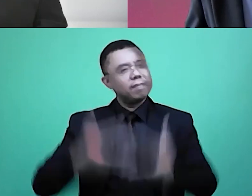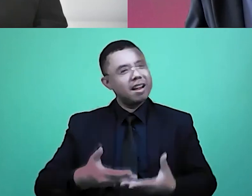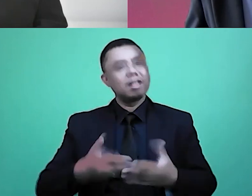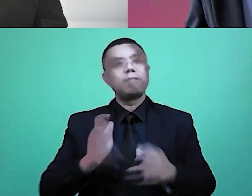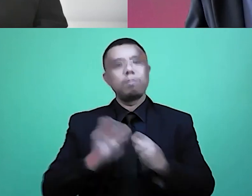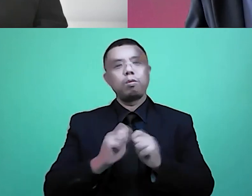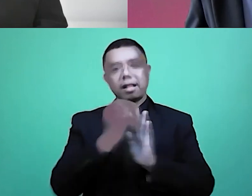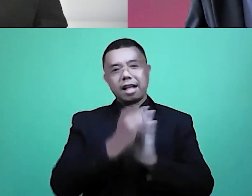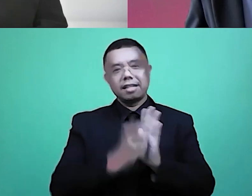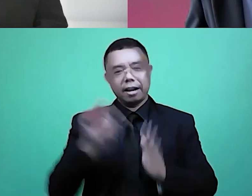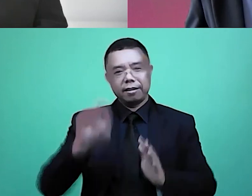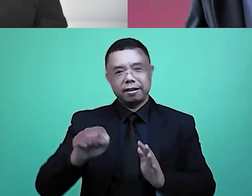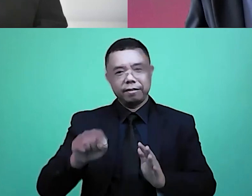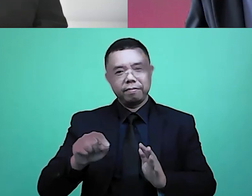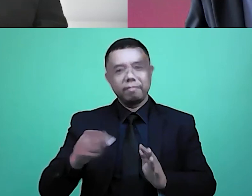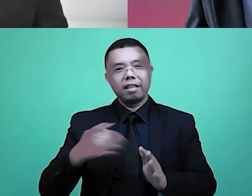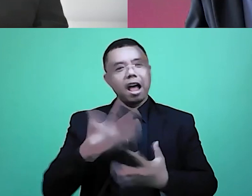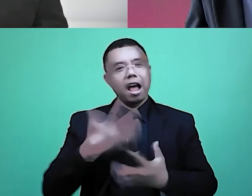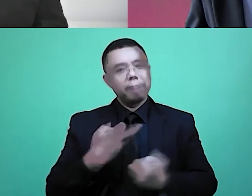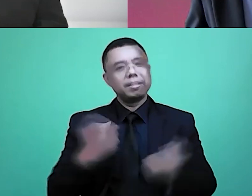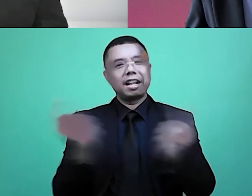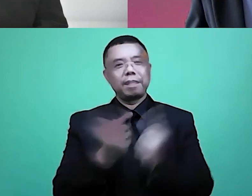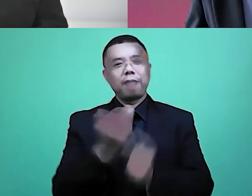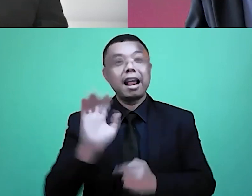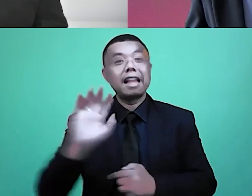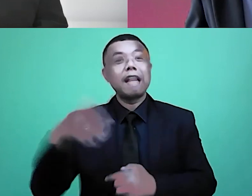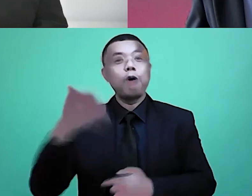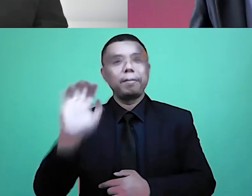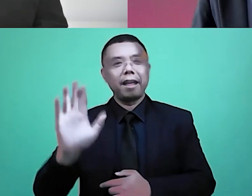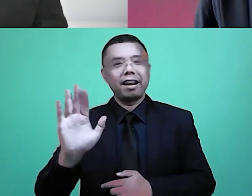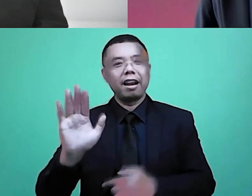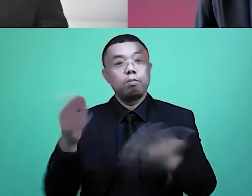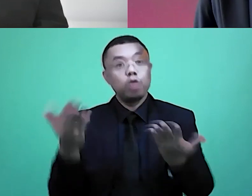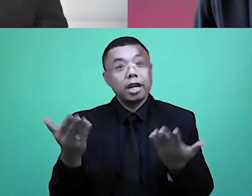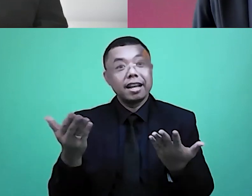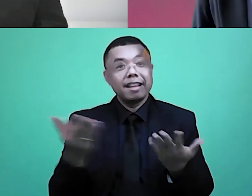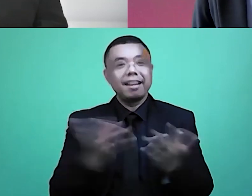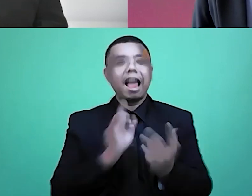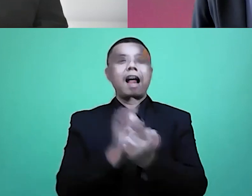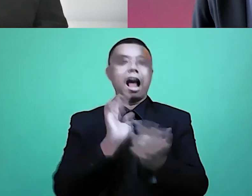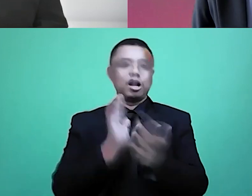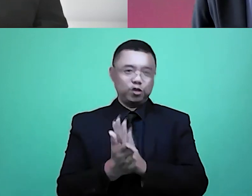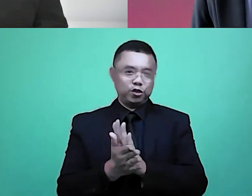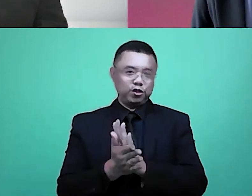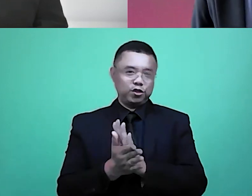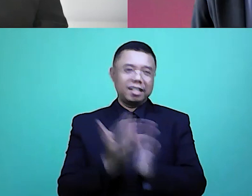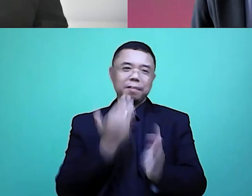all again next year, perhaps even in person. Terima kasih.